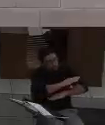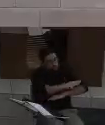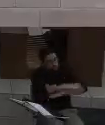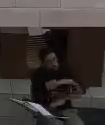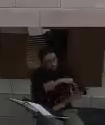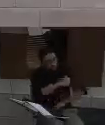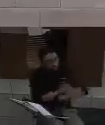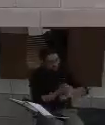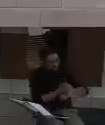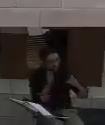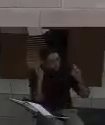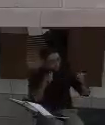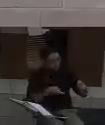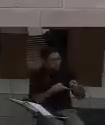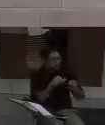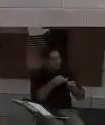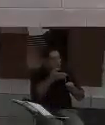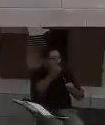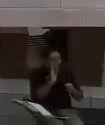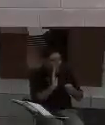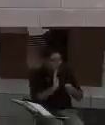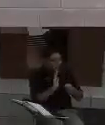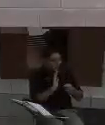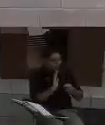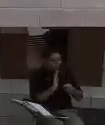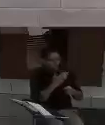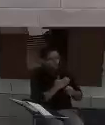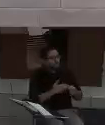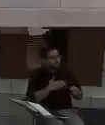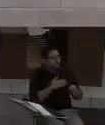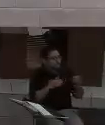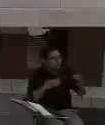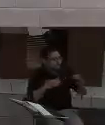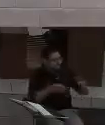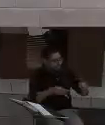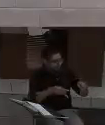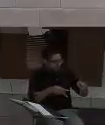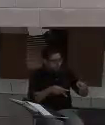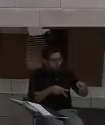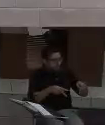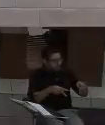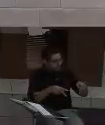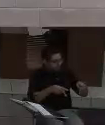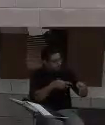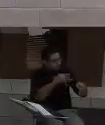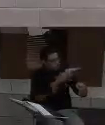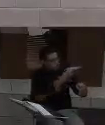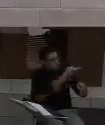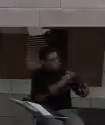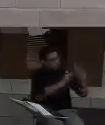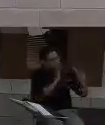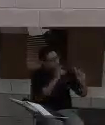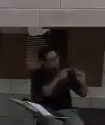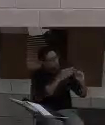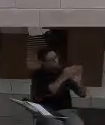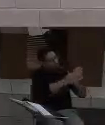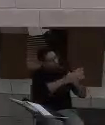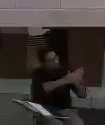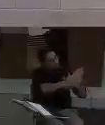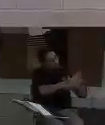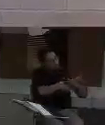for you, the most beloved children of God. Please allow the ushers to release you by row and come forward and receive the